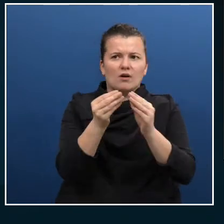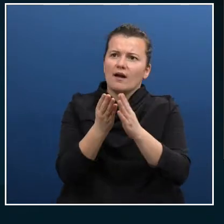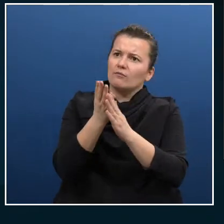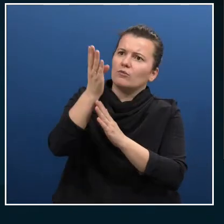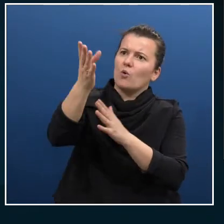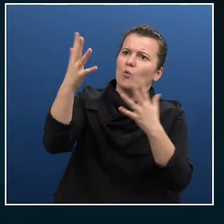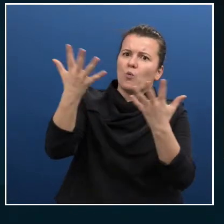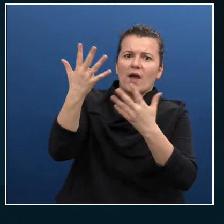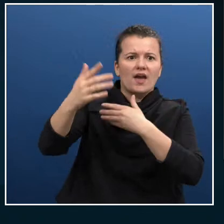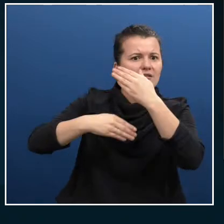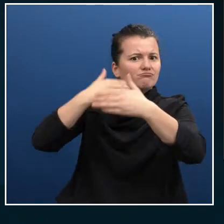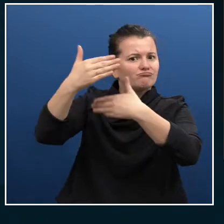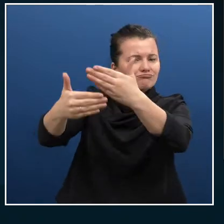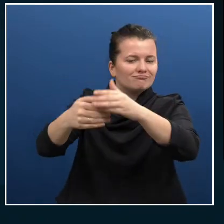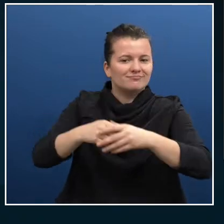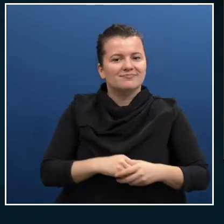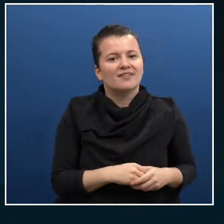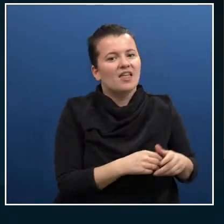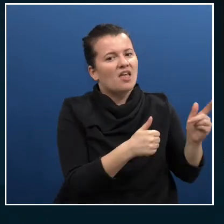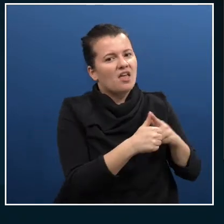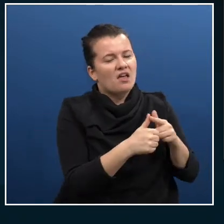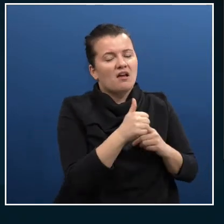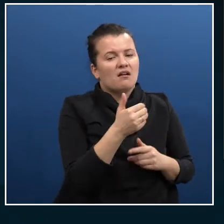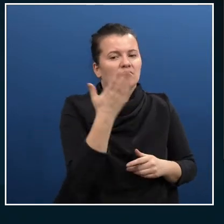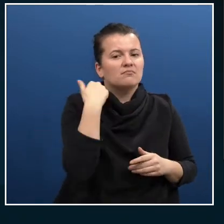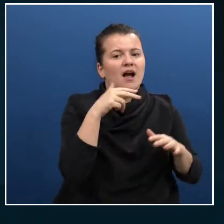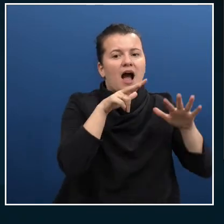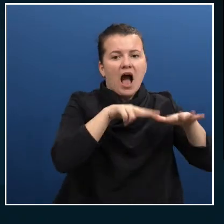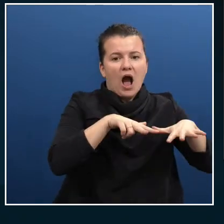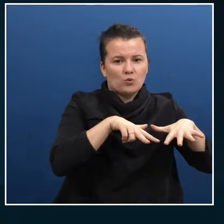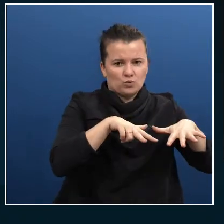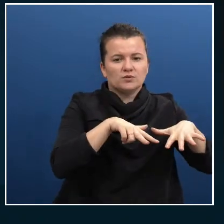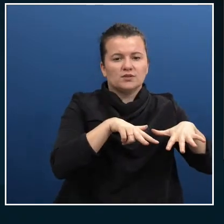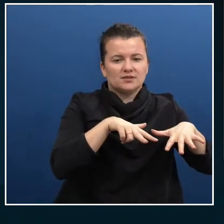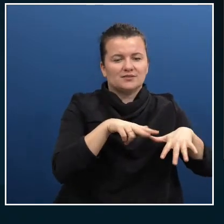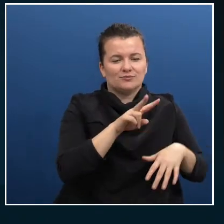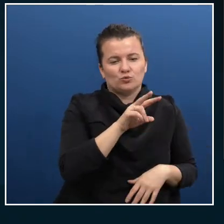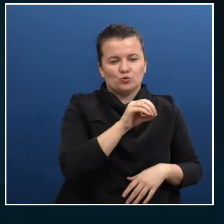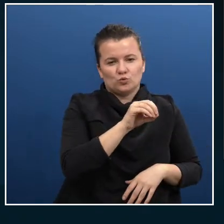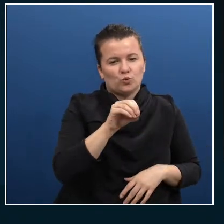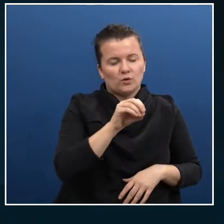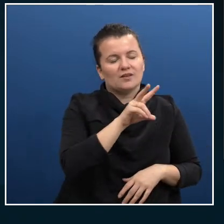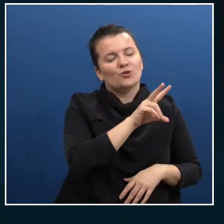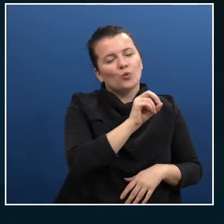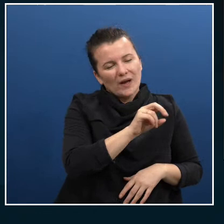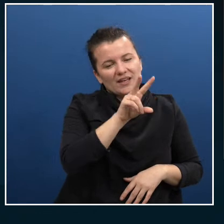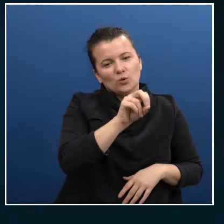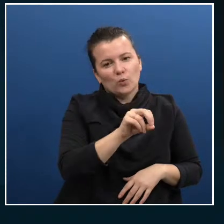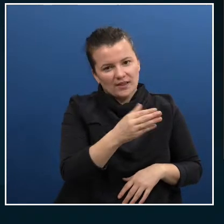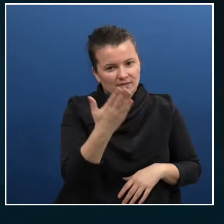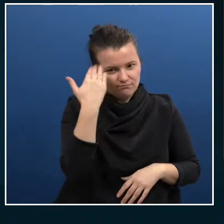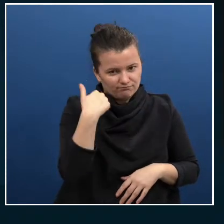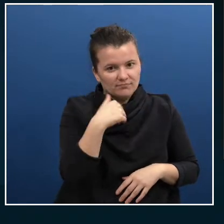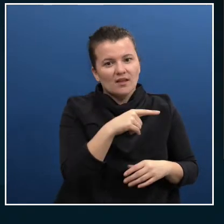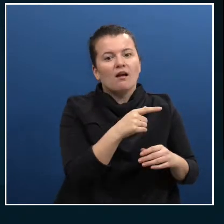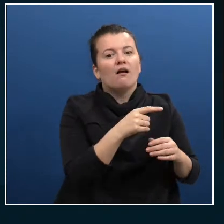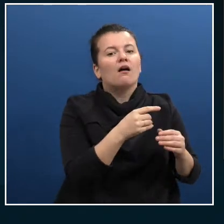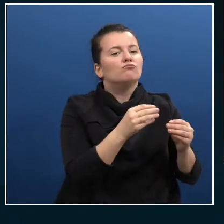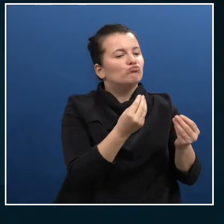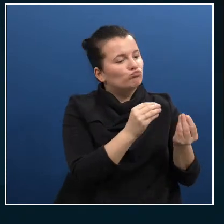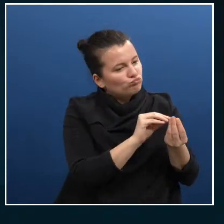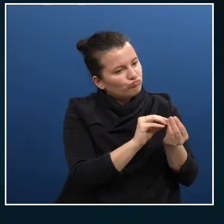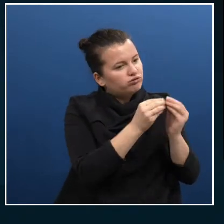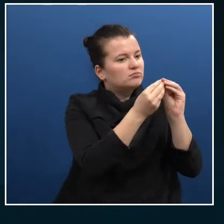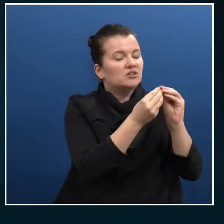off with the 0.1 version back in August last year. And as you can see, it had a lot of features being added over the last couple of